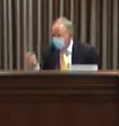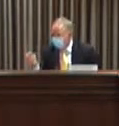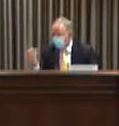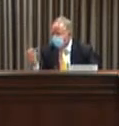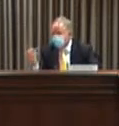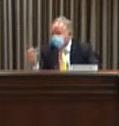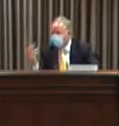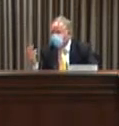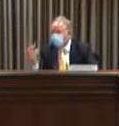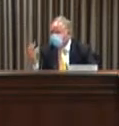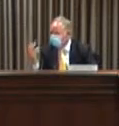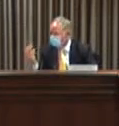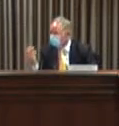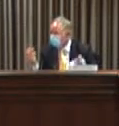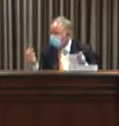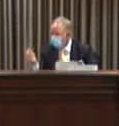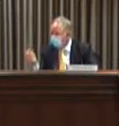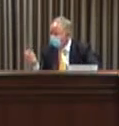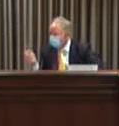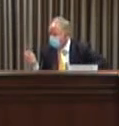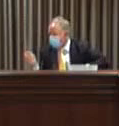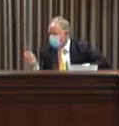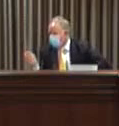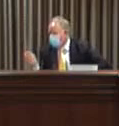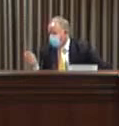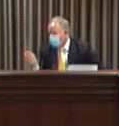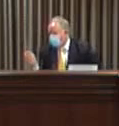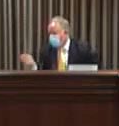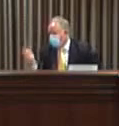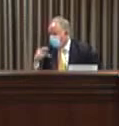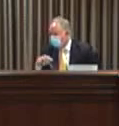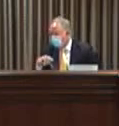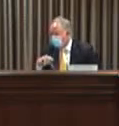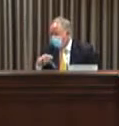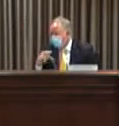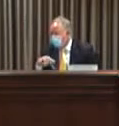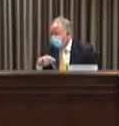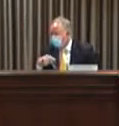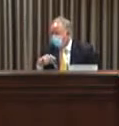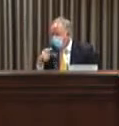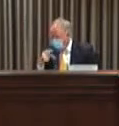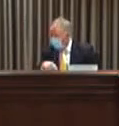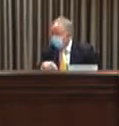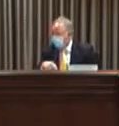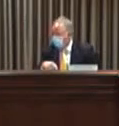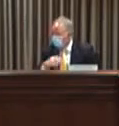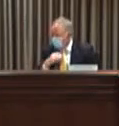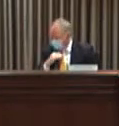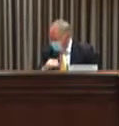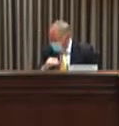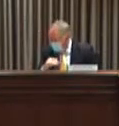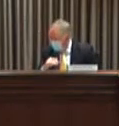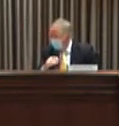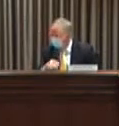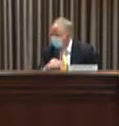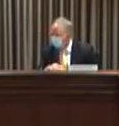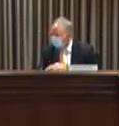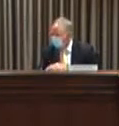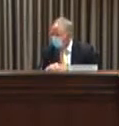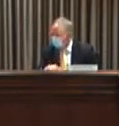FY 21-22 budget, that we would allocate $3.6 million